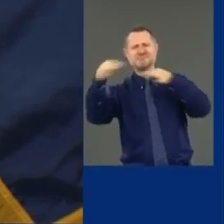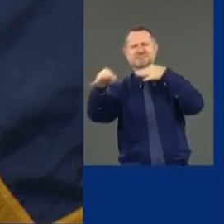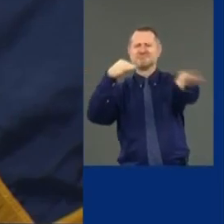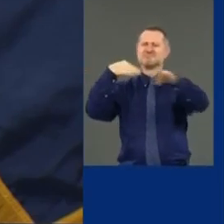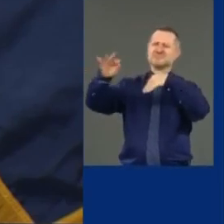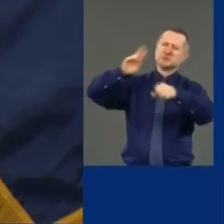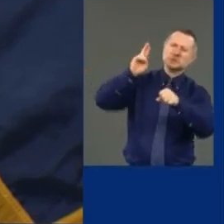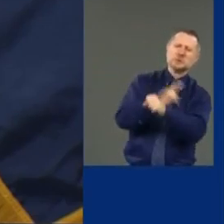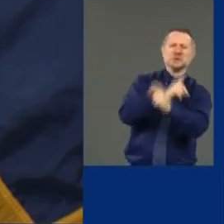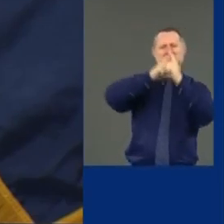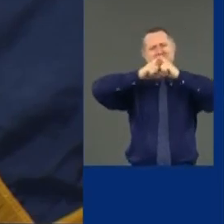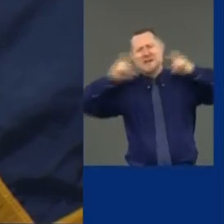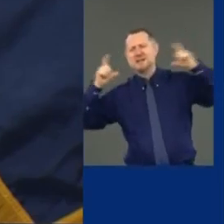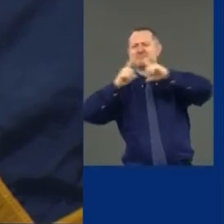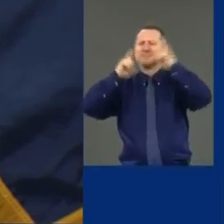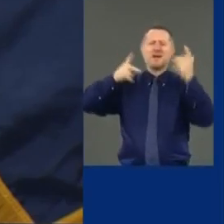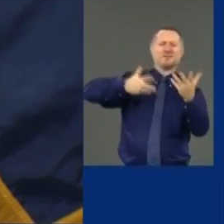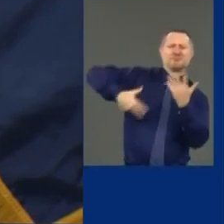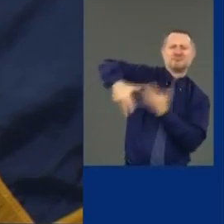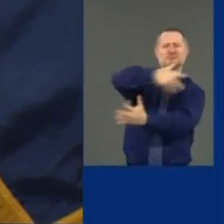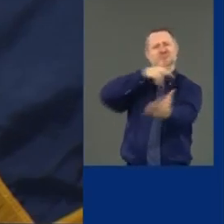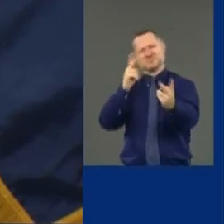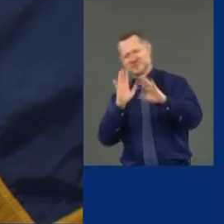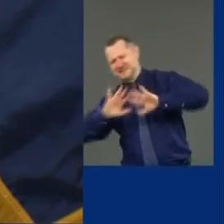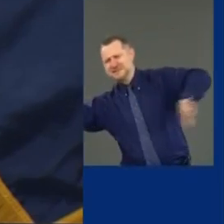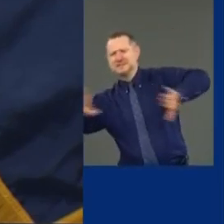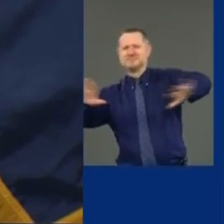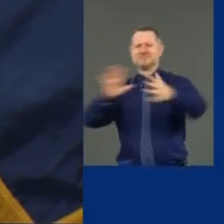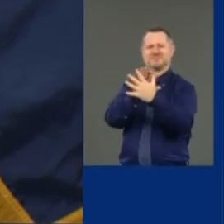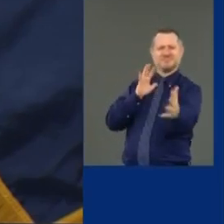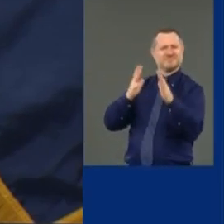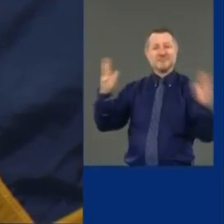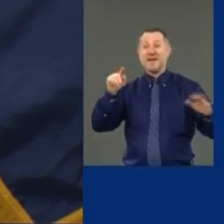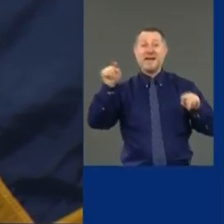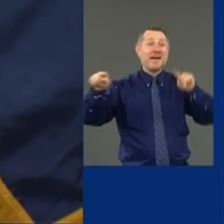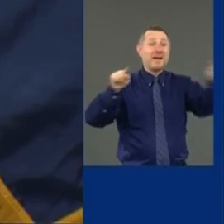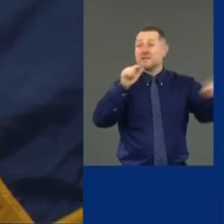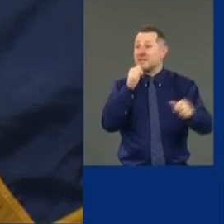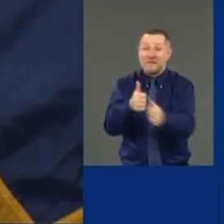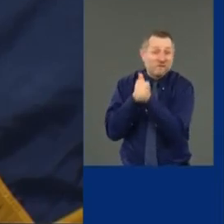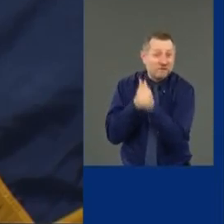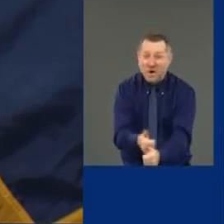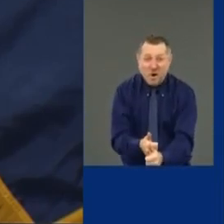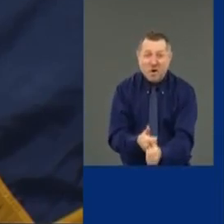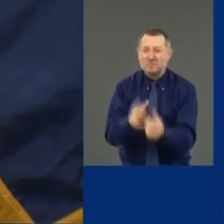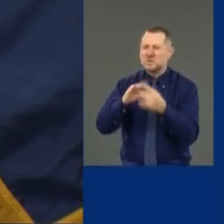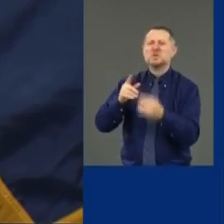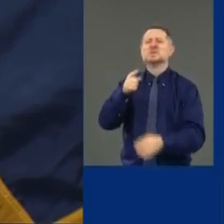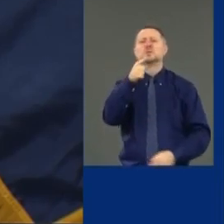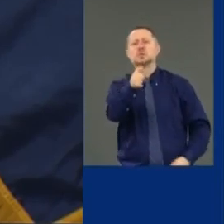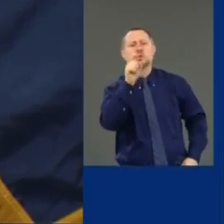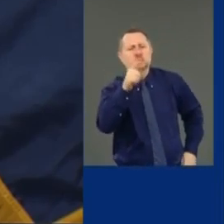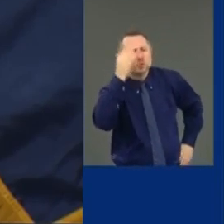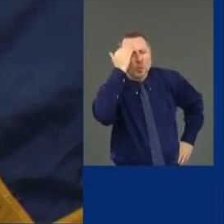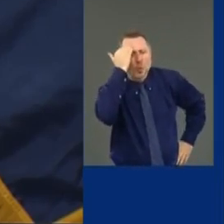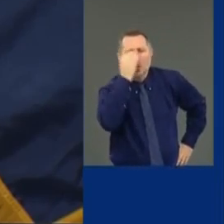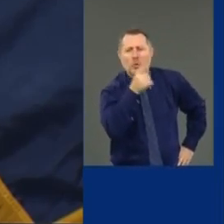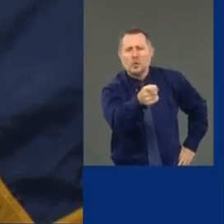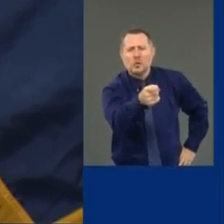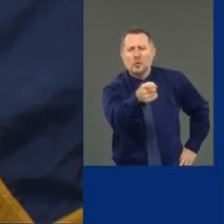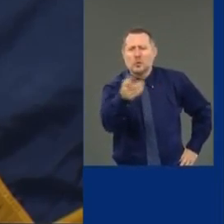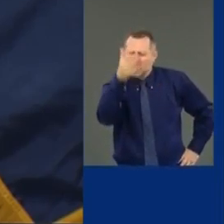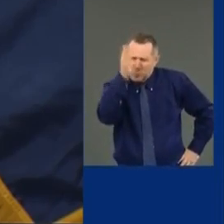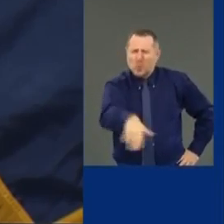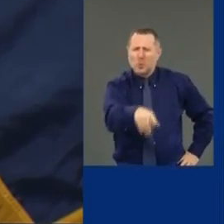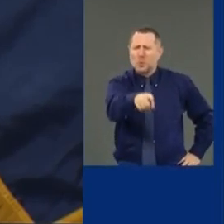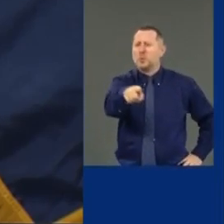keeping social distancing. And for those who are not adhering to the guidelines, just know that you're not just disrespecting yourself,